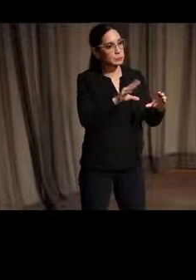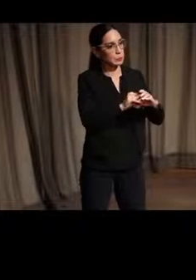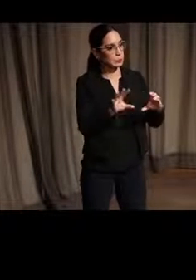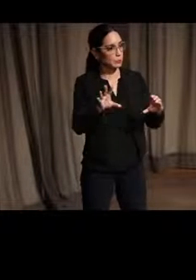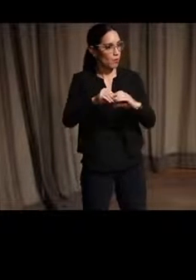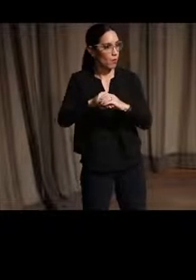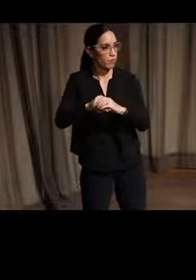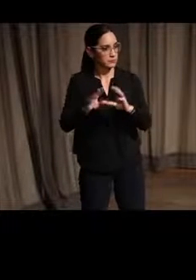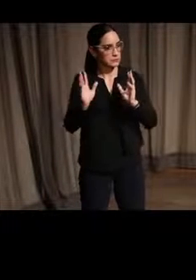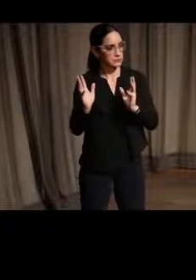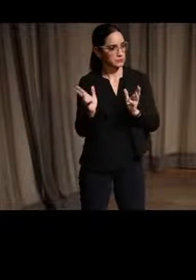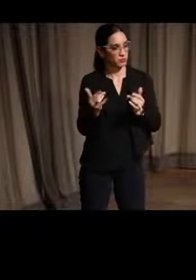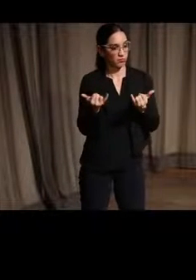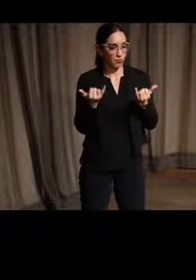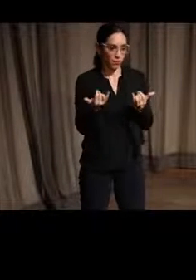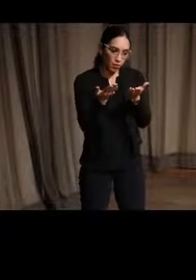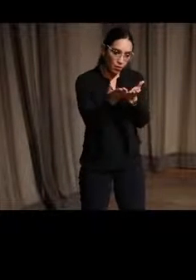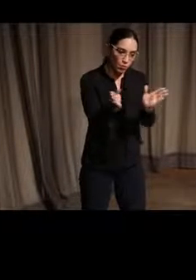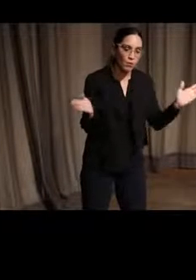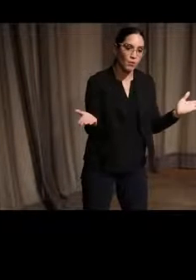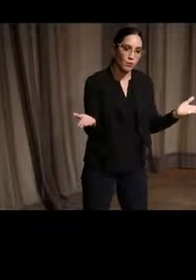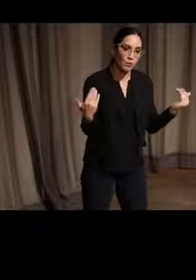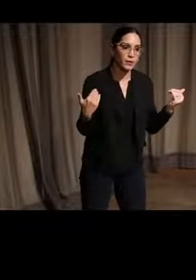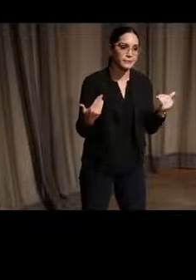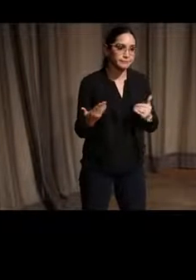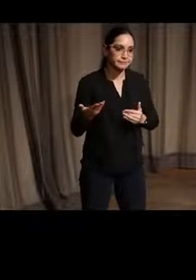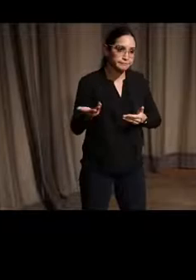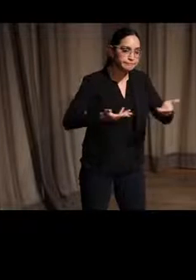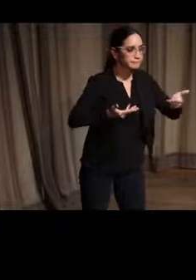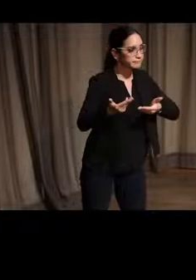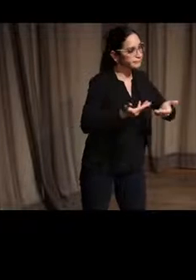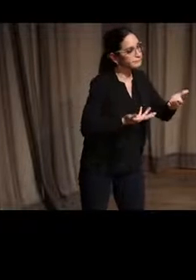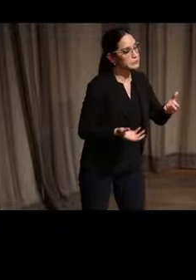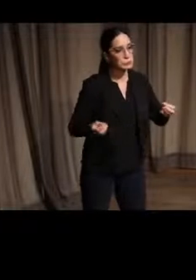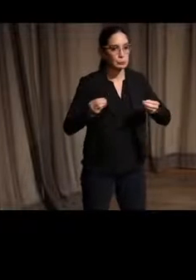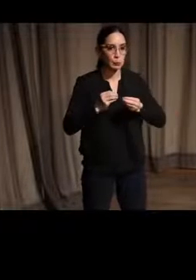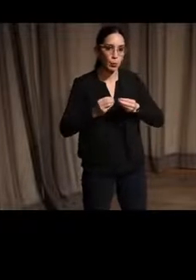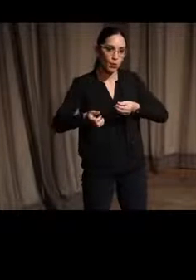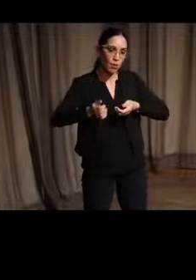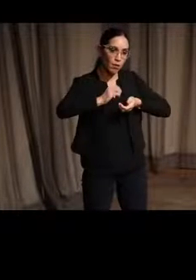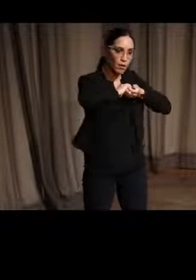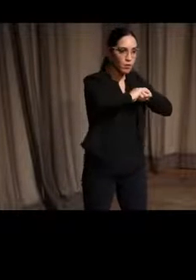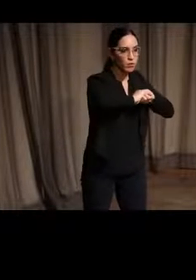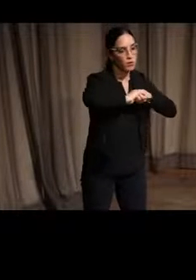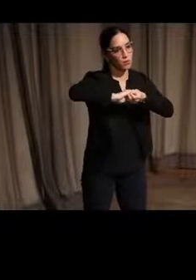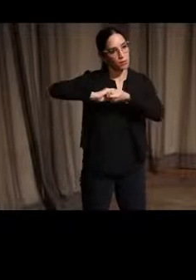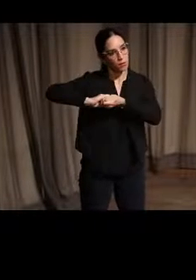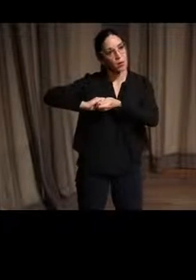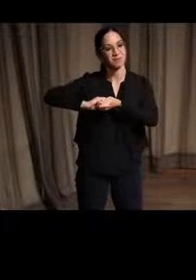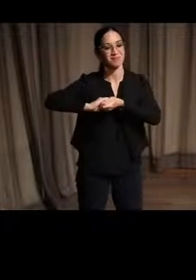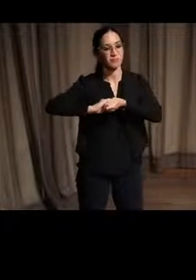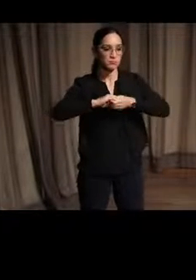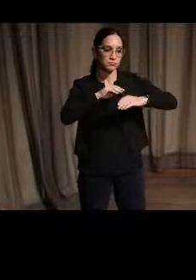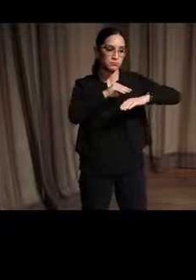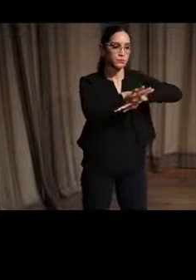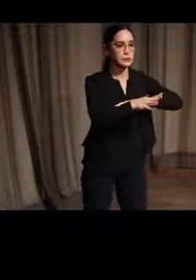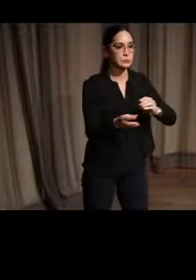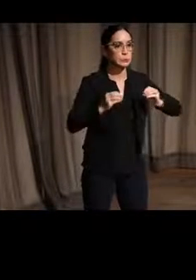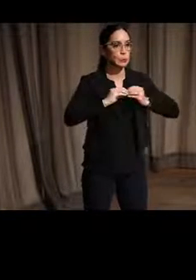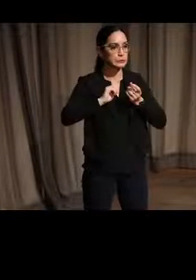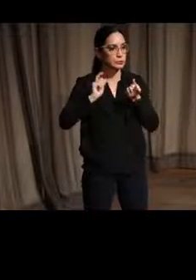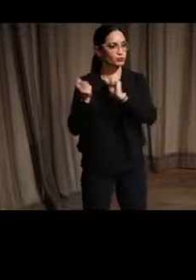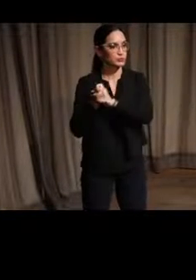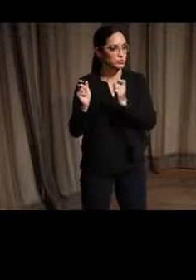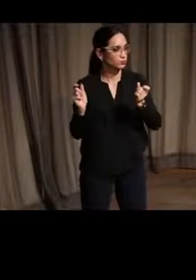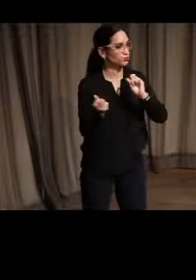open up the conversation, the more allies that exist, the more change can happen. So this is an action